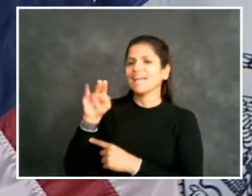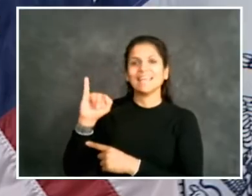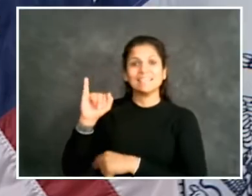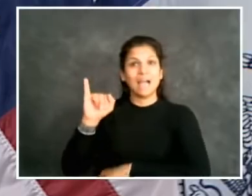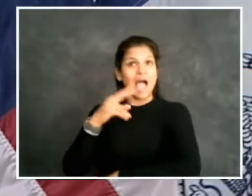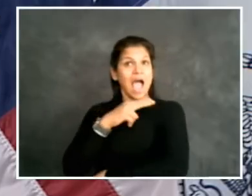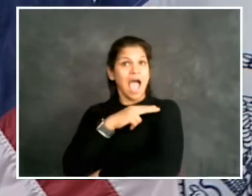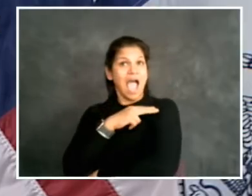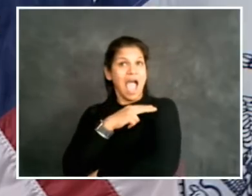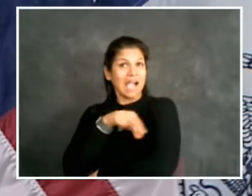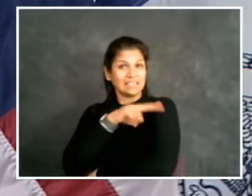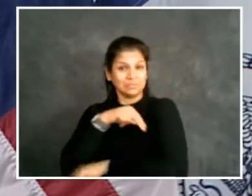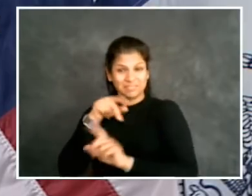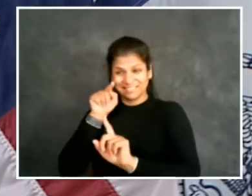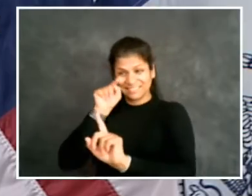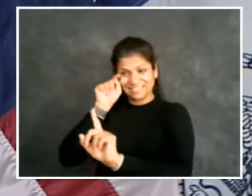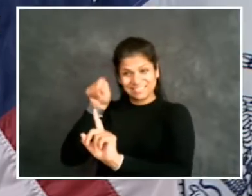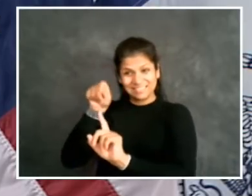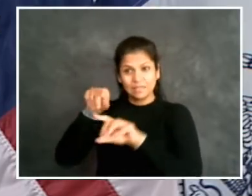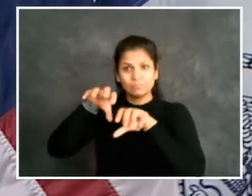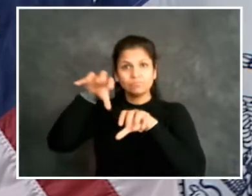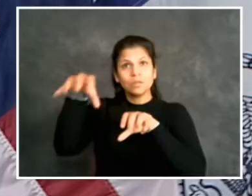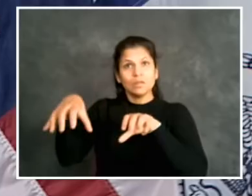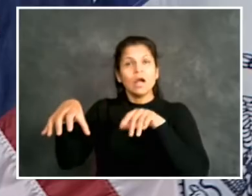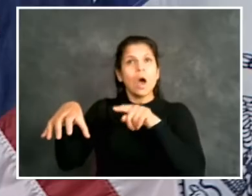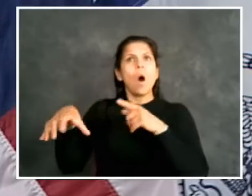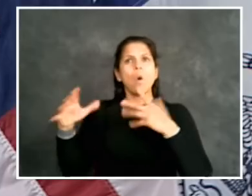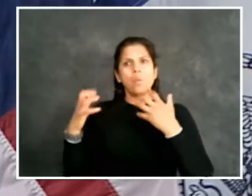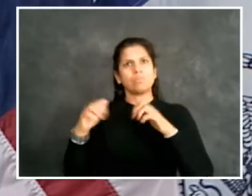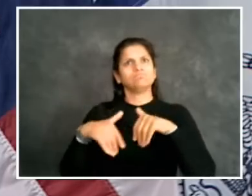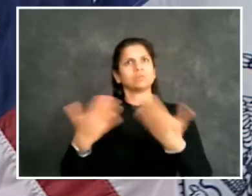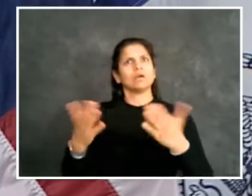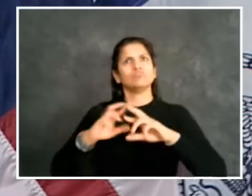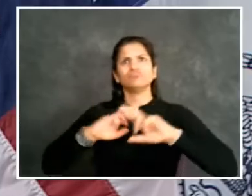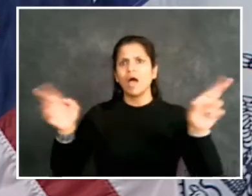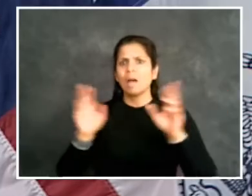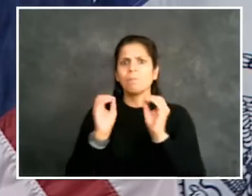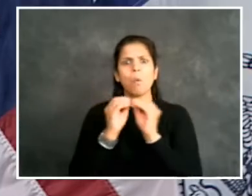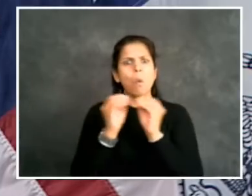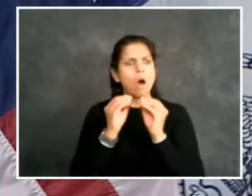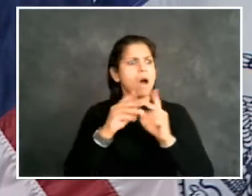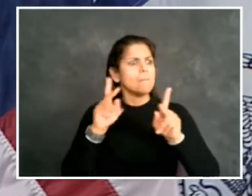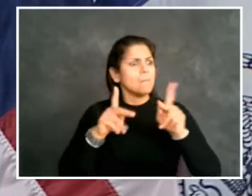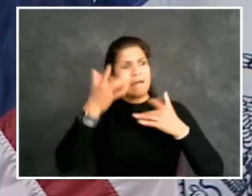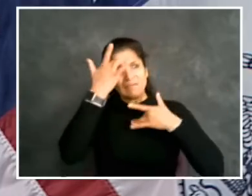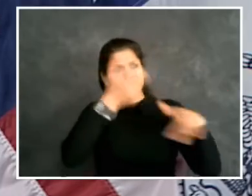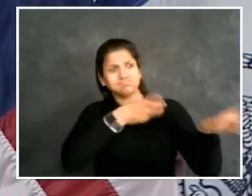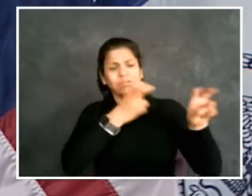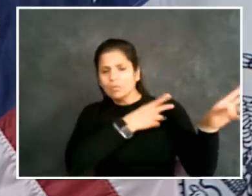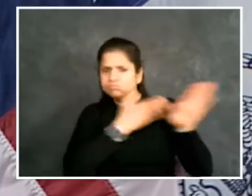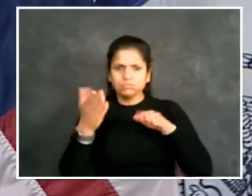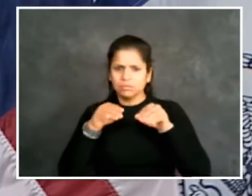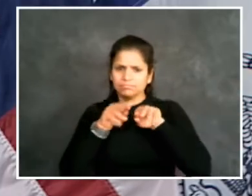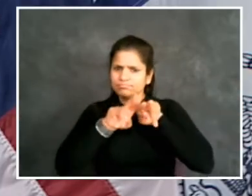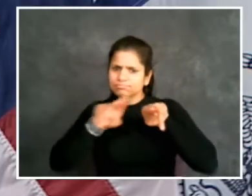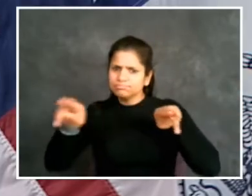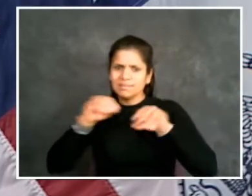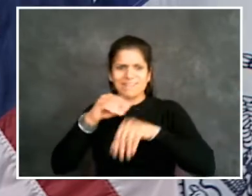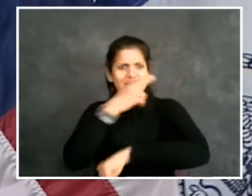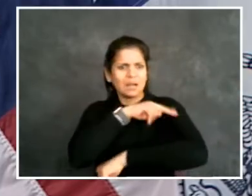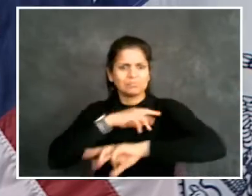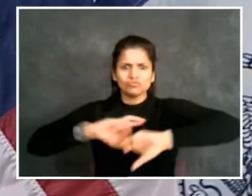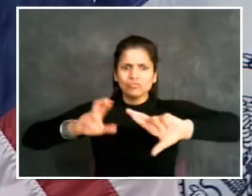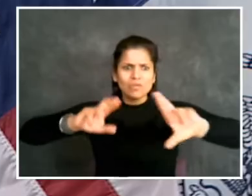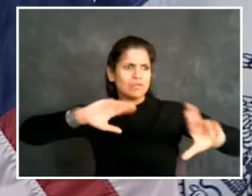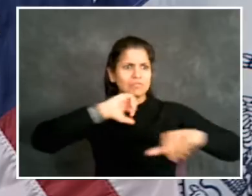more care for people as this situation got worse and worse. And honestly, when I first heard about it, I had no idea